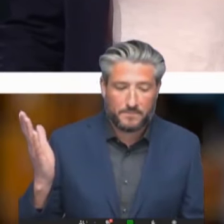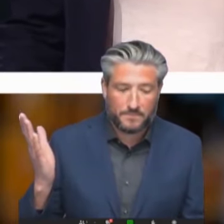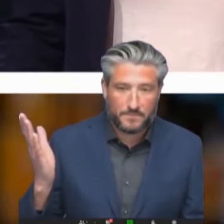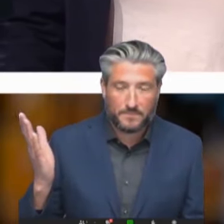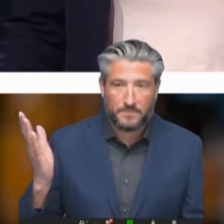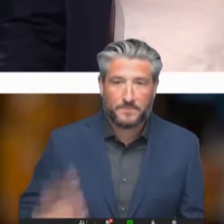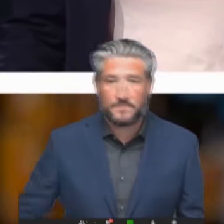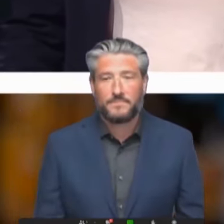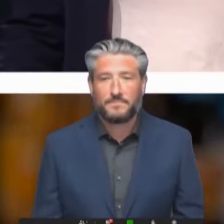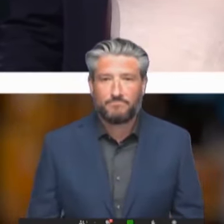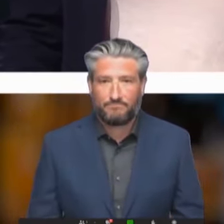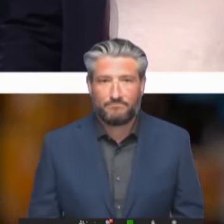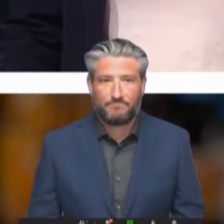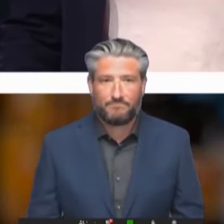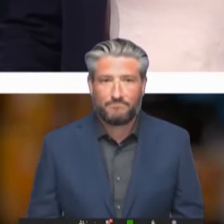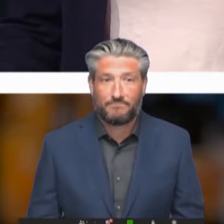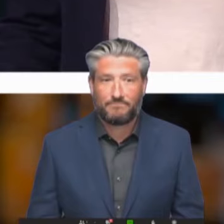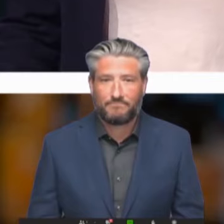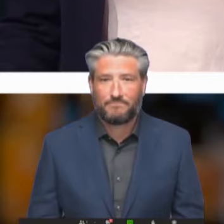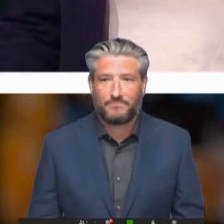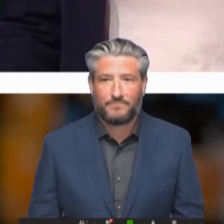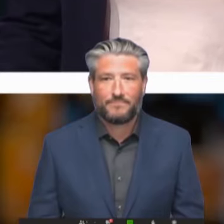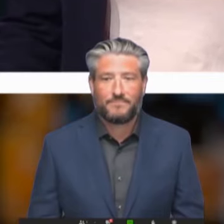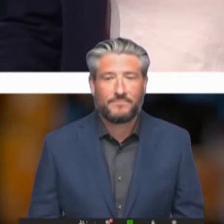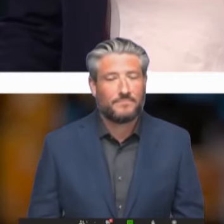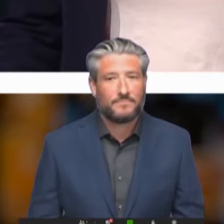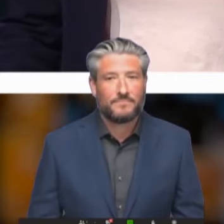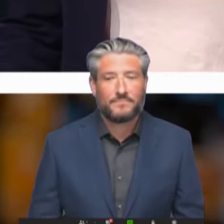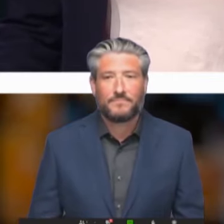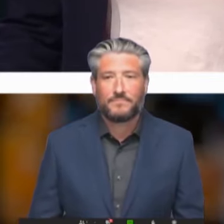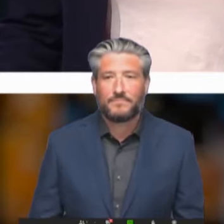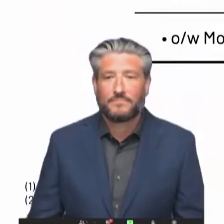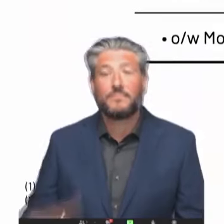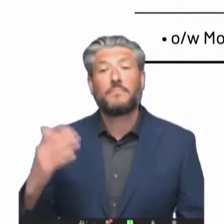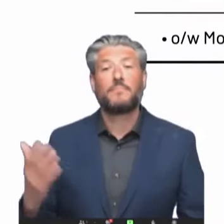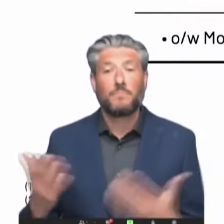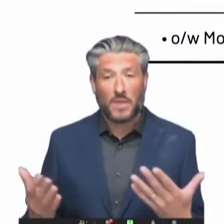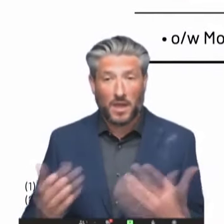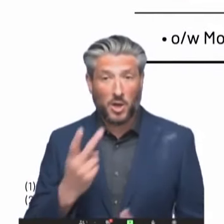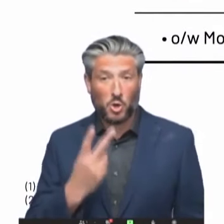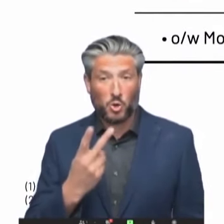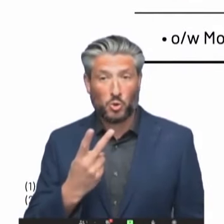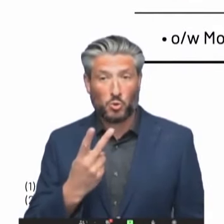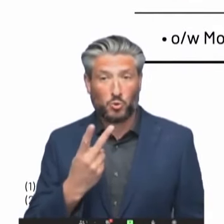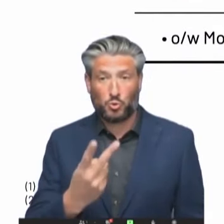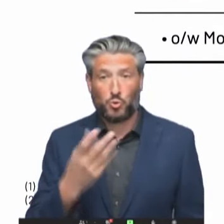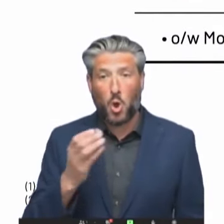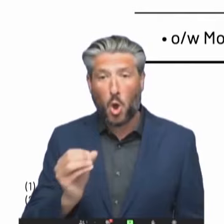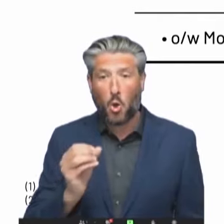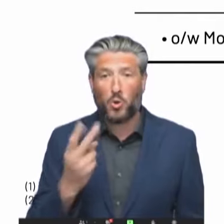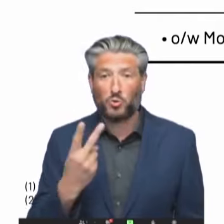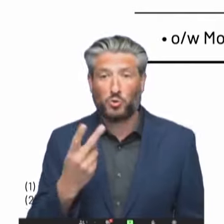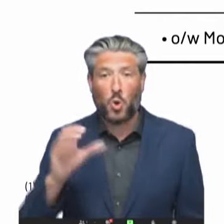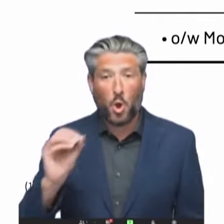In fiscal 2020, automotive operating margin, excluding AvtoVAZ, was down 2.7 billion euros